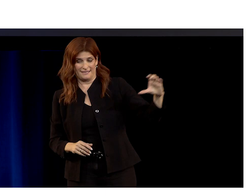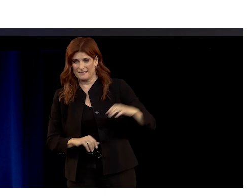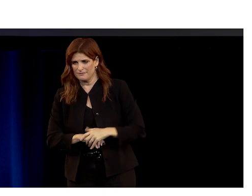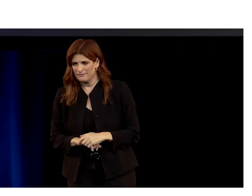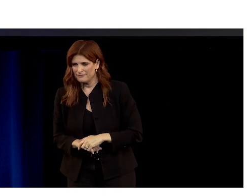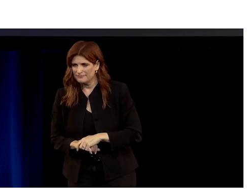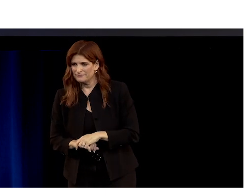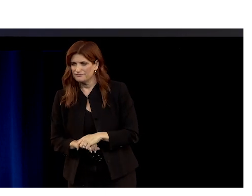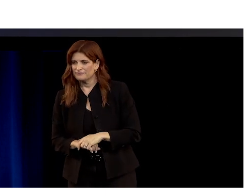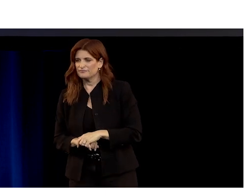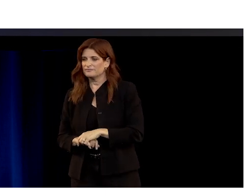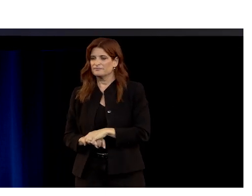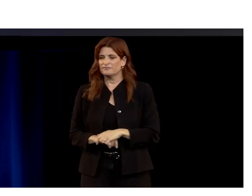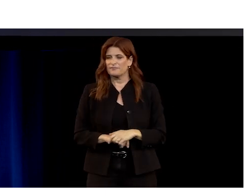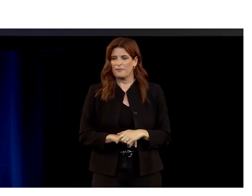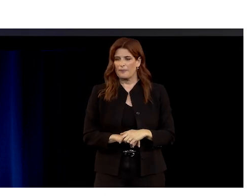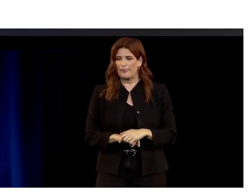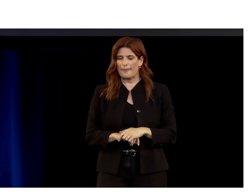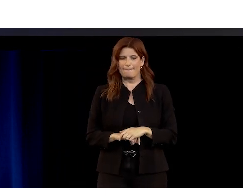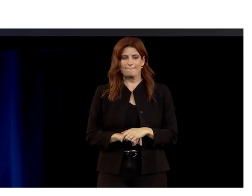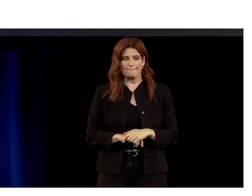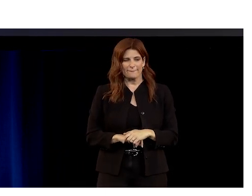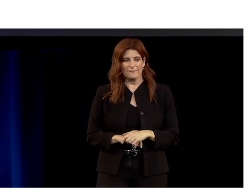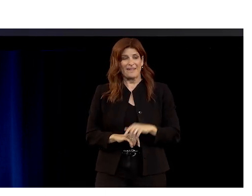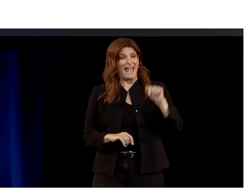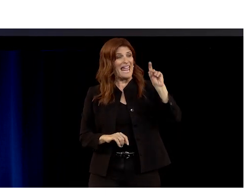only one in the world, located in Washington, D.C.